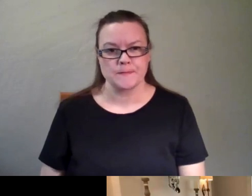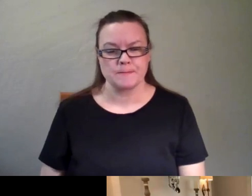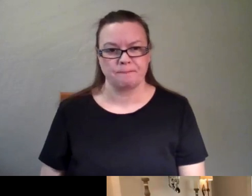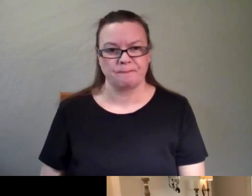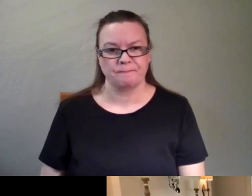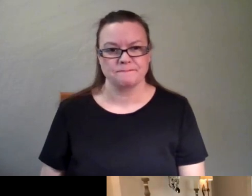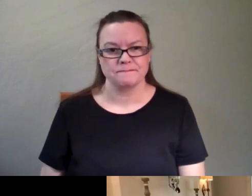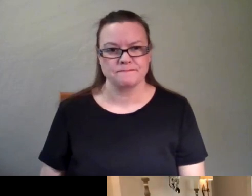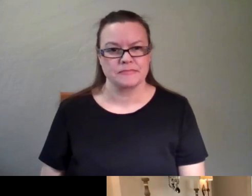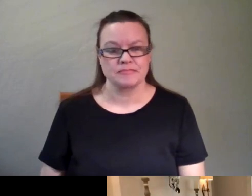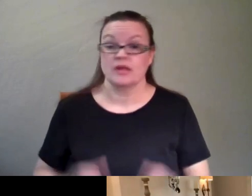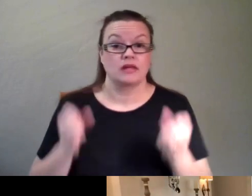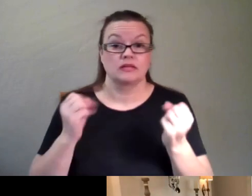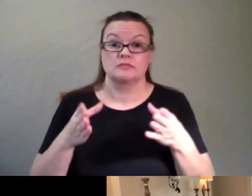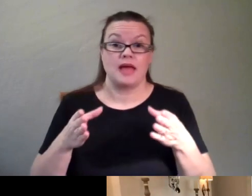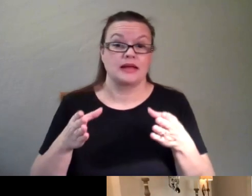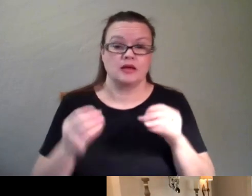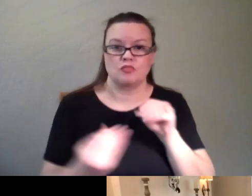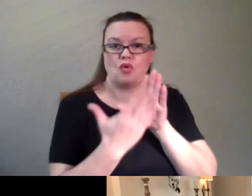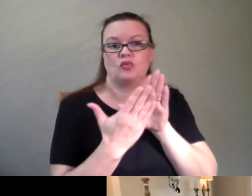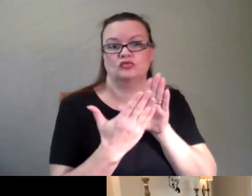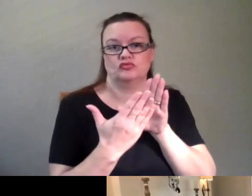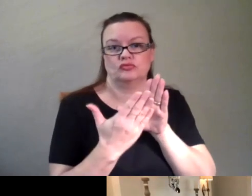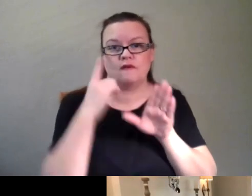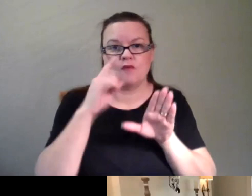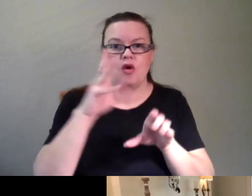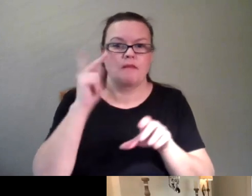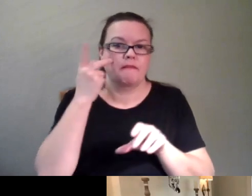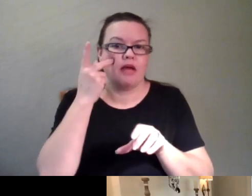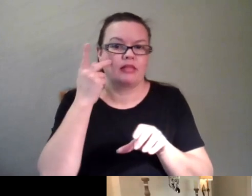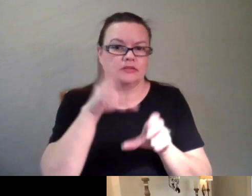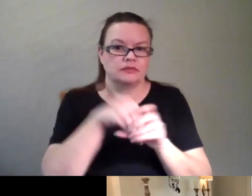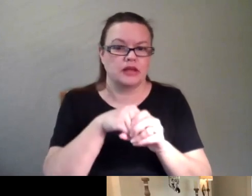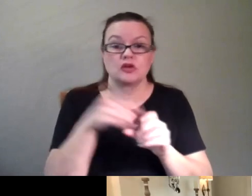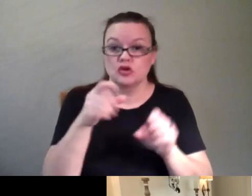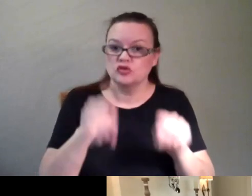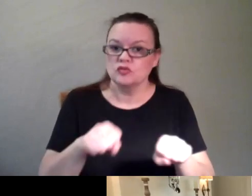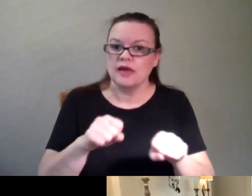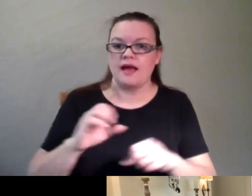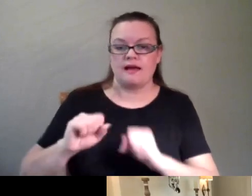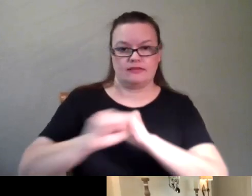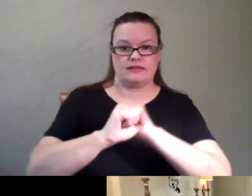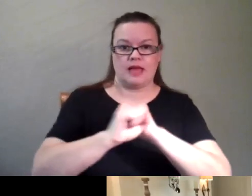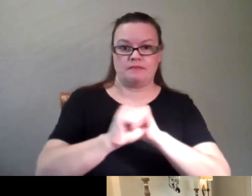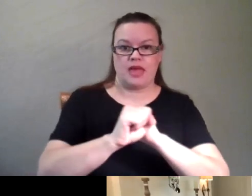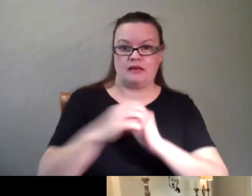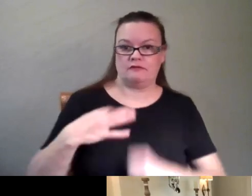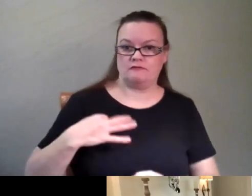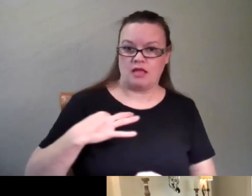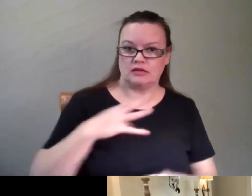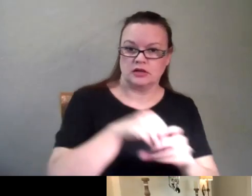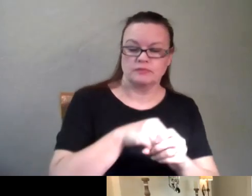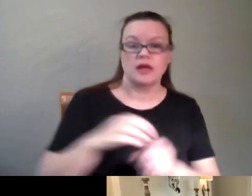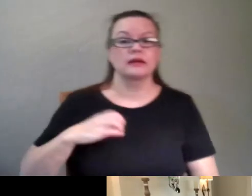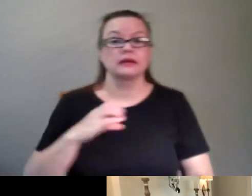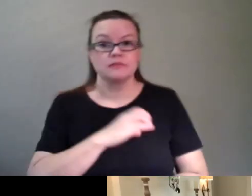There are all kinds of ways people enter it through being involved in campaigns, being involved with the committees. I was